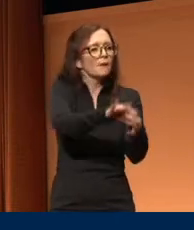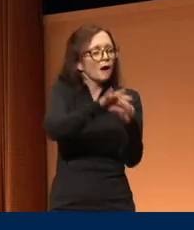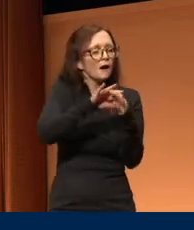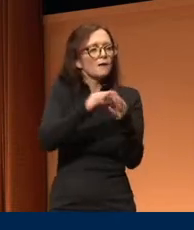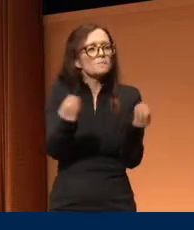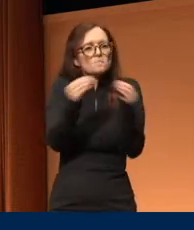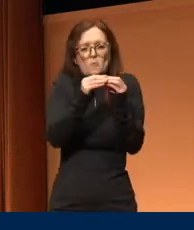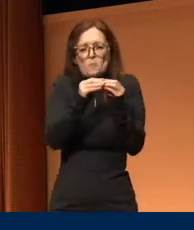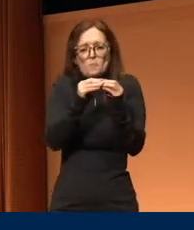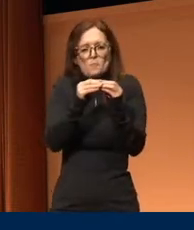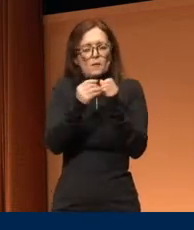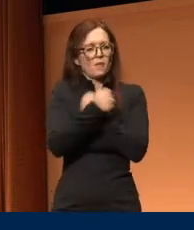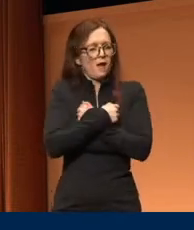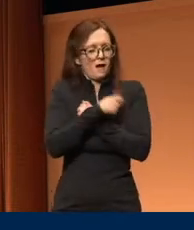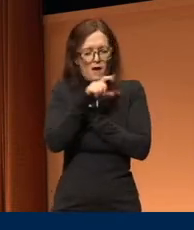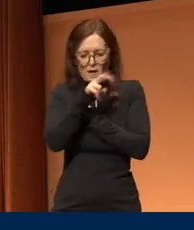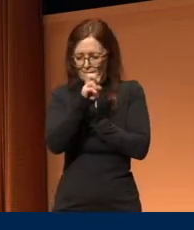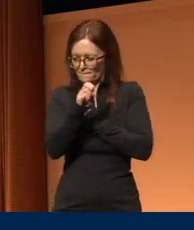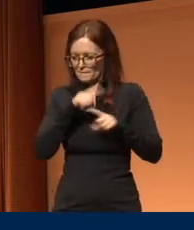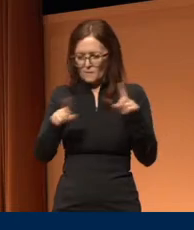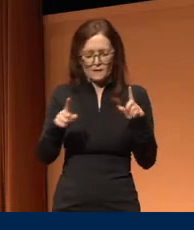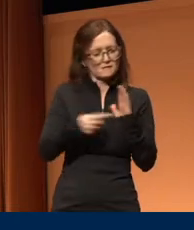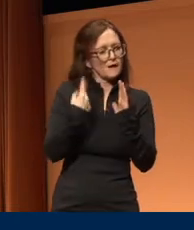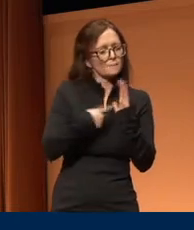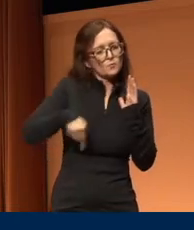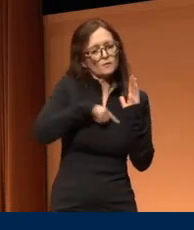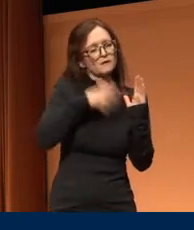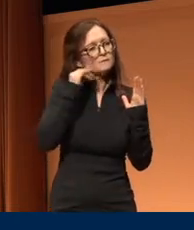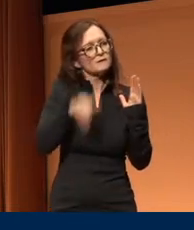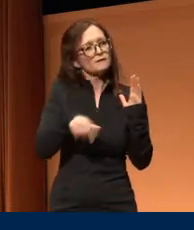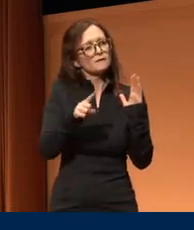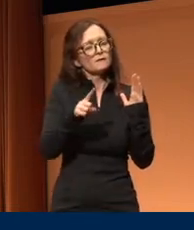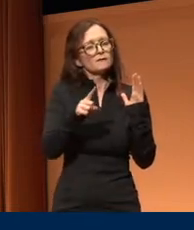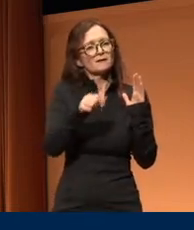form of love. Sometimes these experiences of love